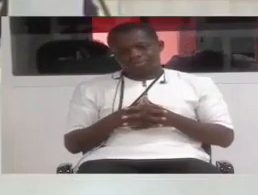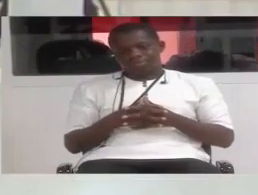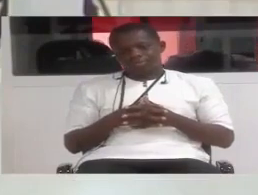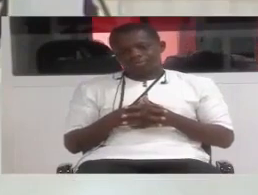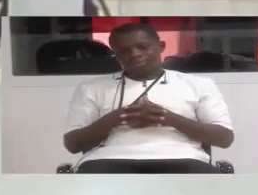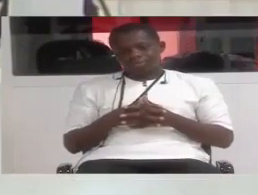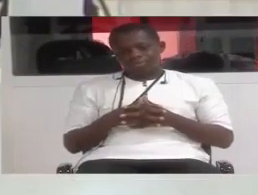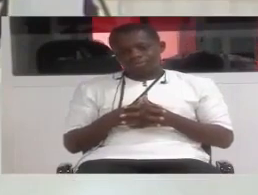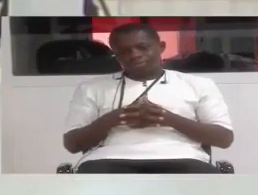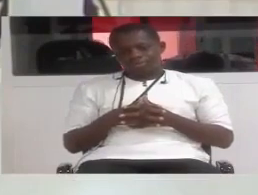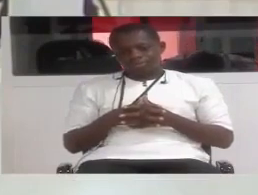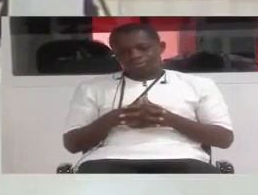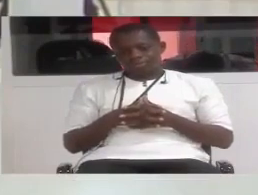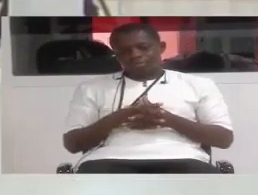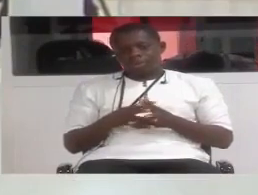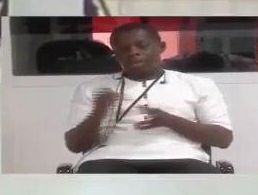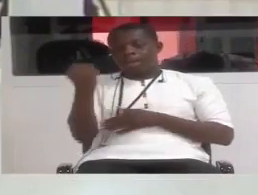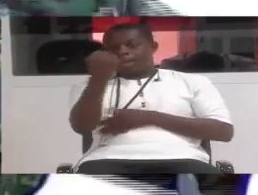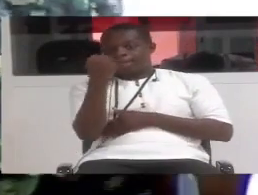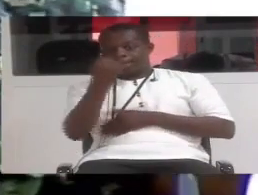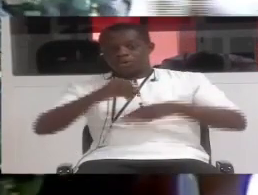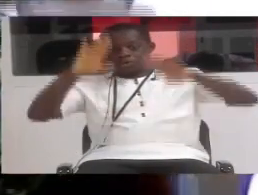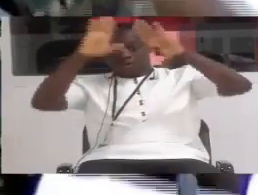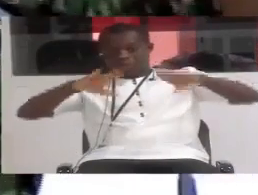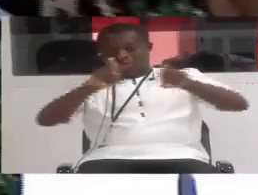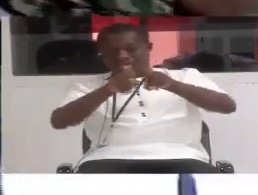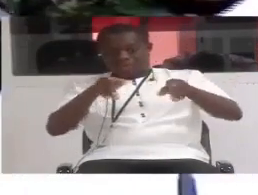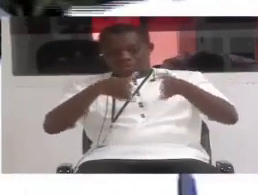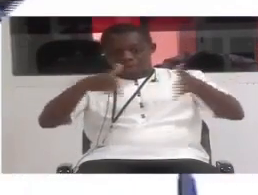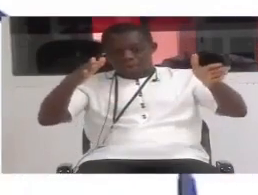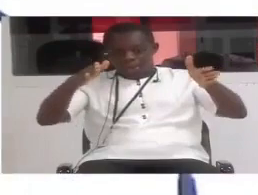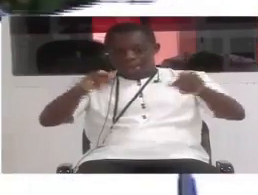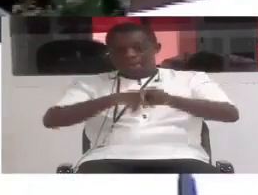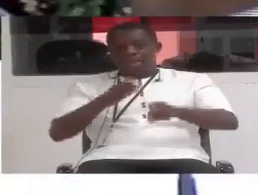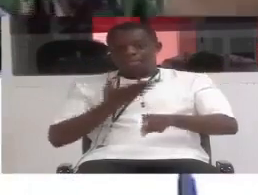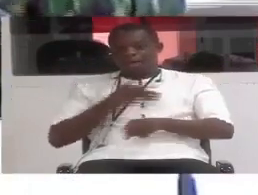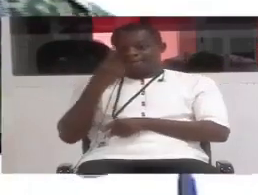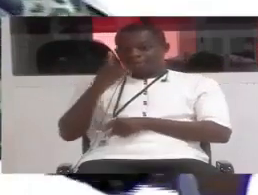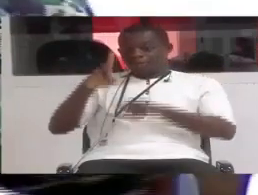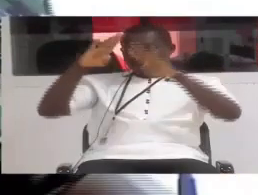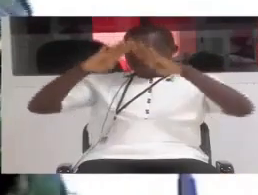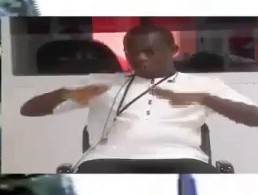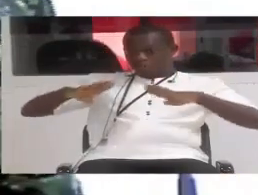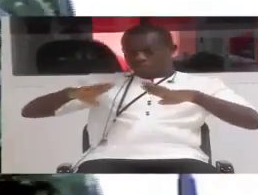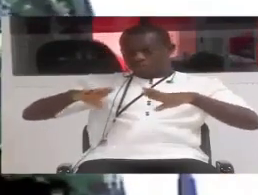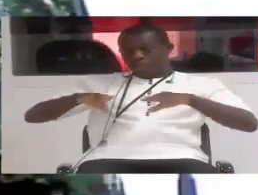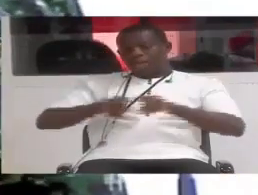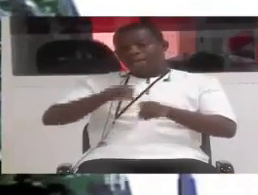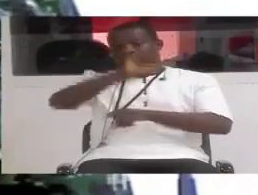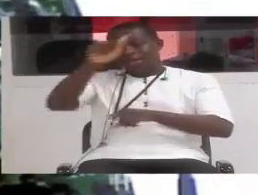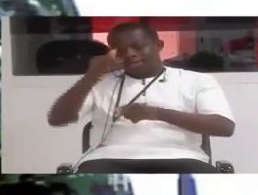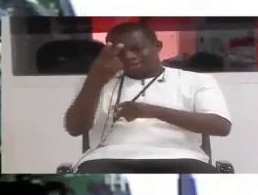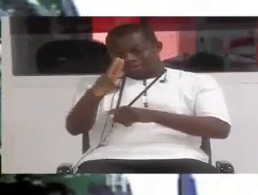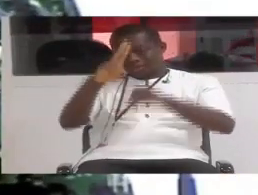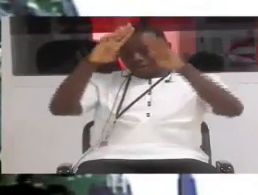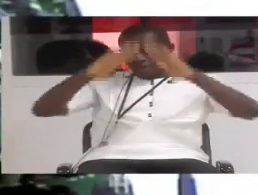that they were beaten. Ndax de neeg bi comme ni la waye dafa am salle ak cabinet ñu ngi togon ci cabinet bi.